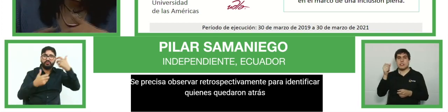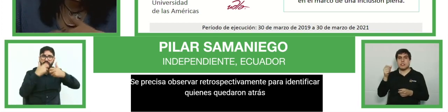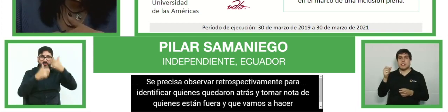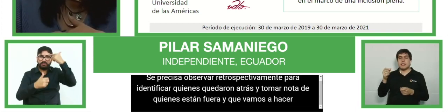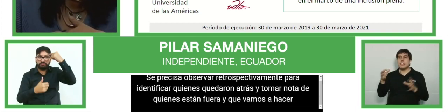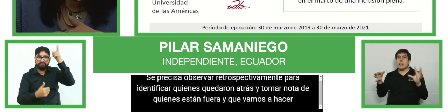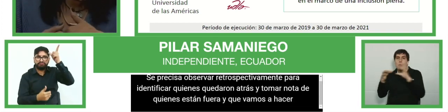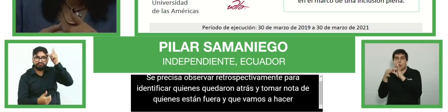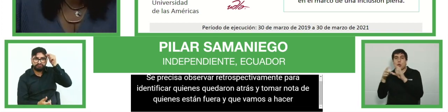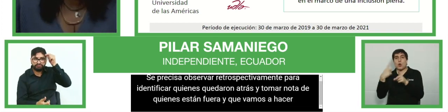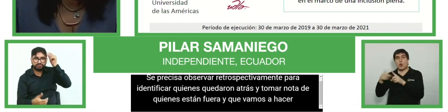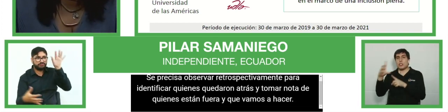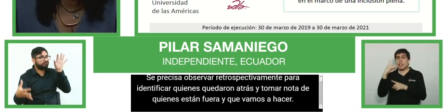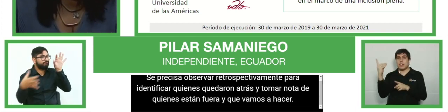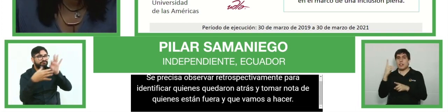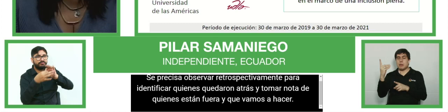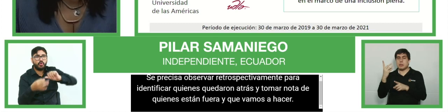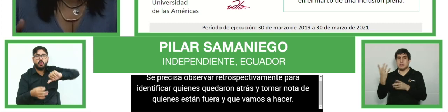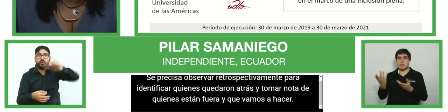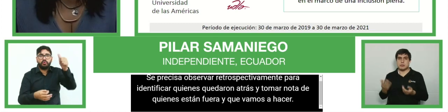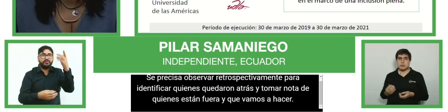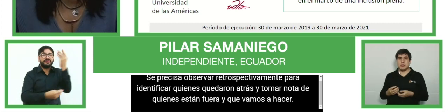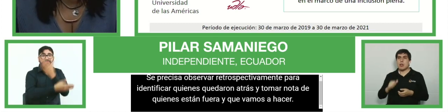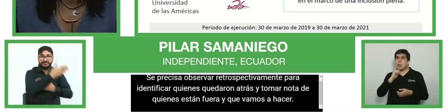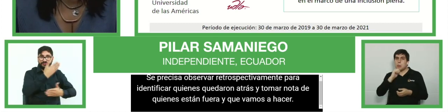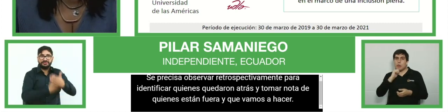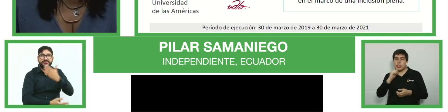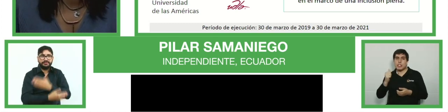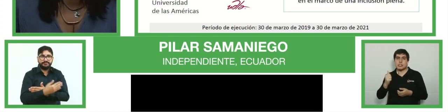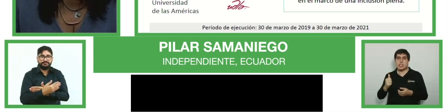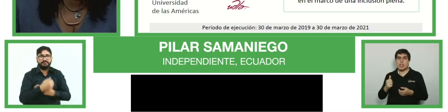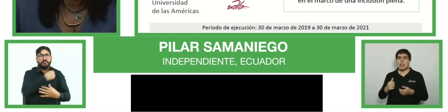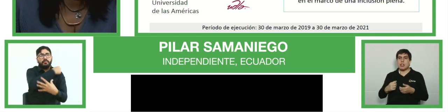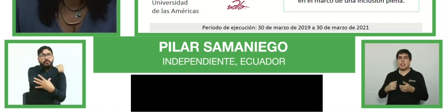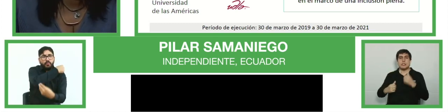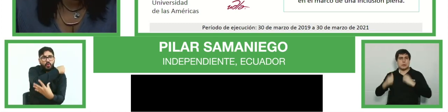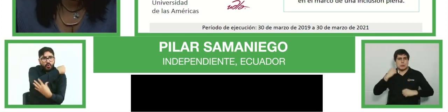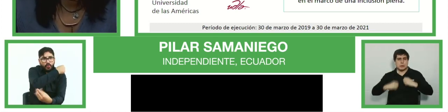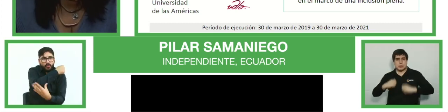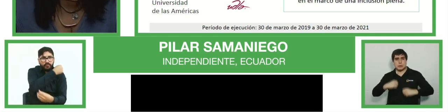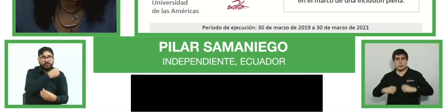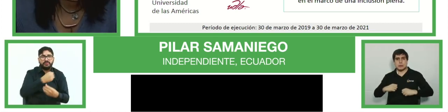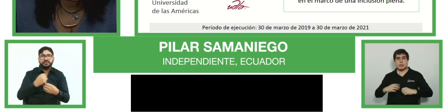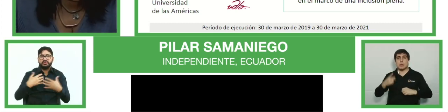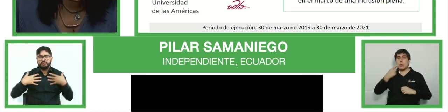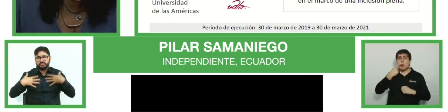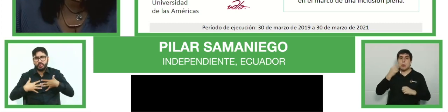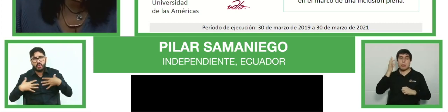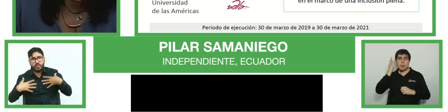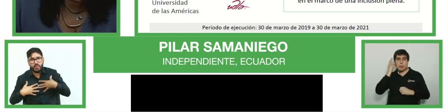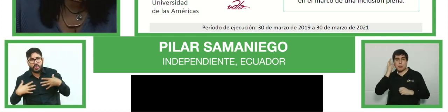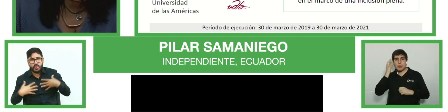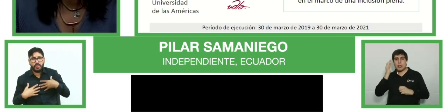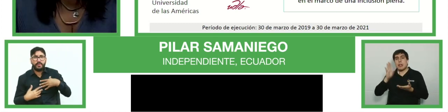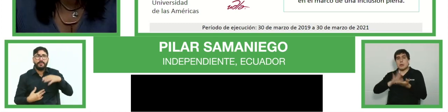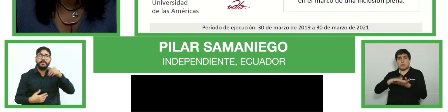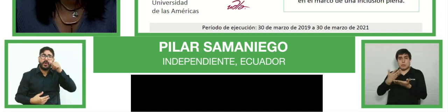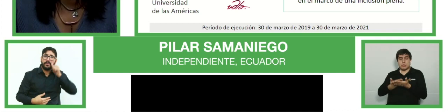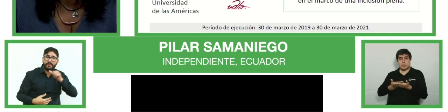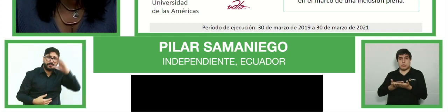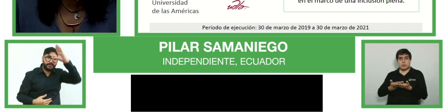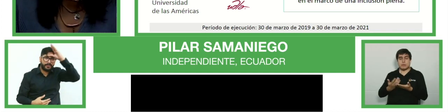poverty, violence, gender, health conditions, rurality,